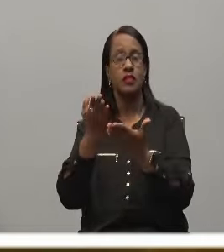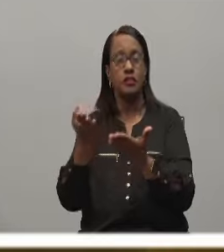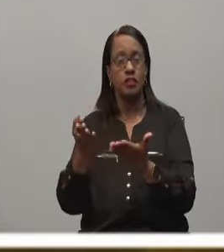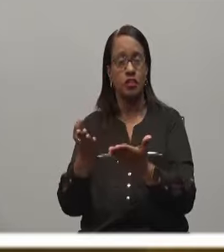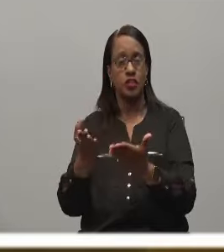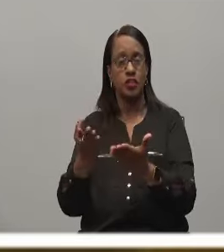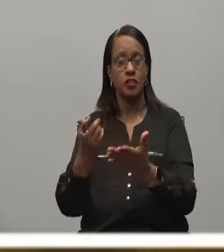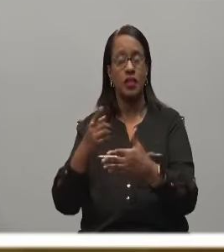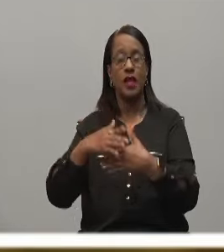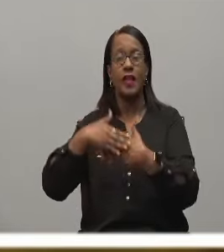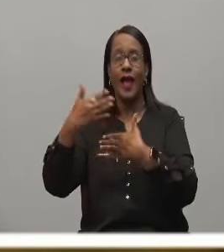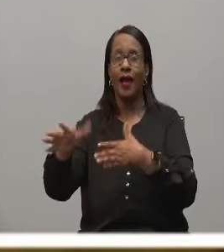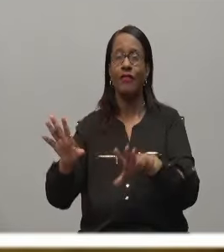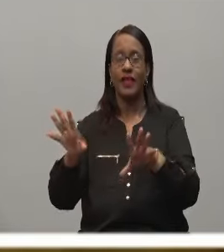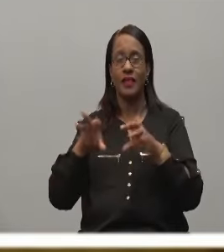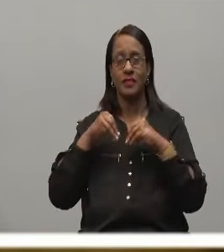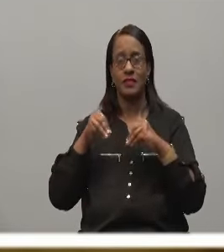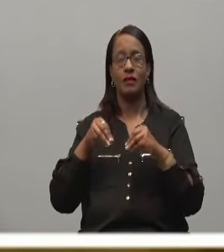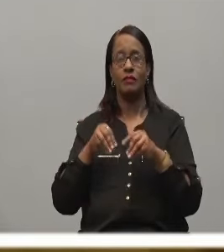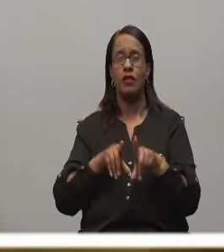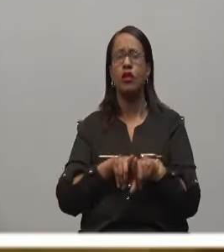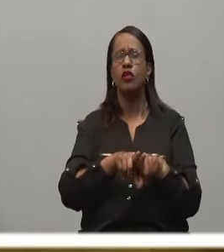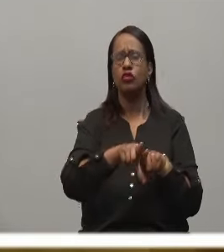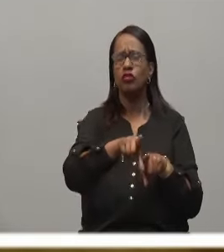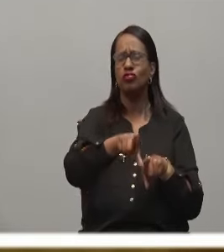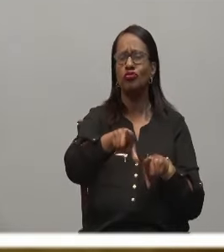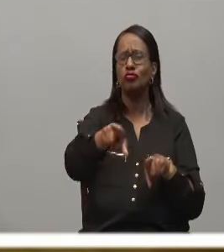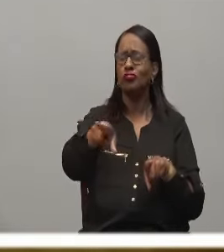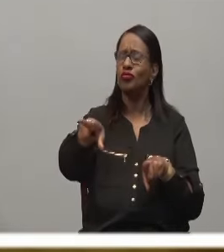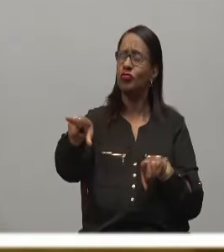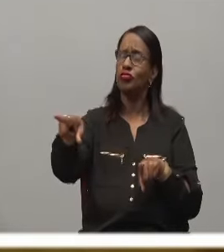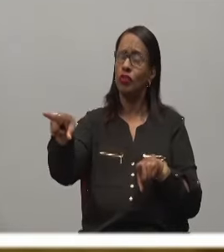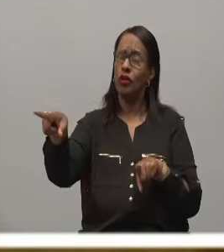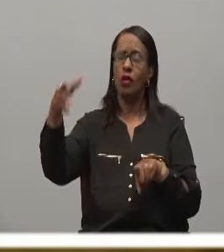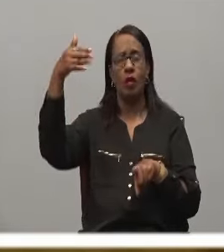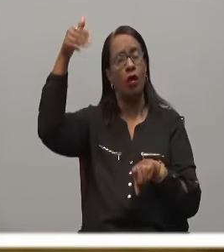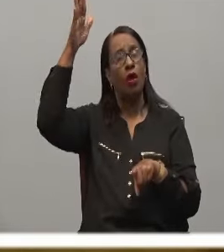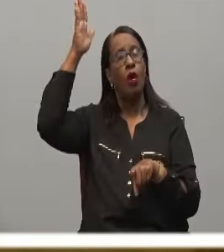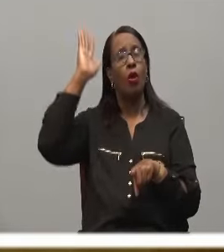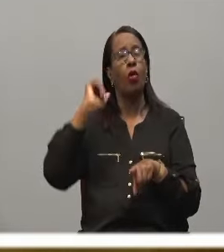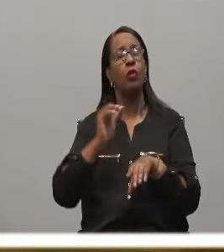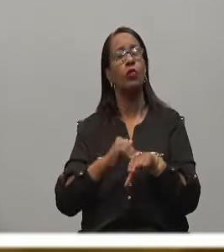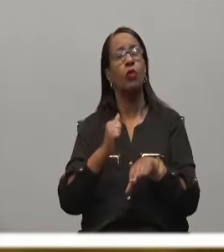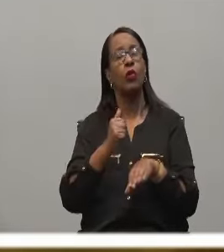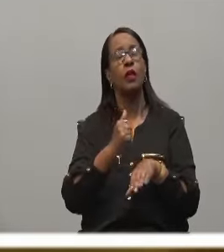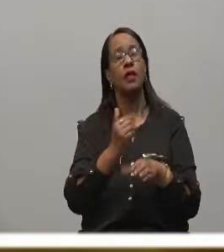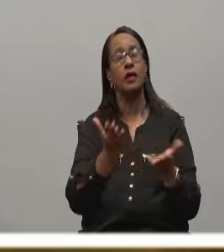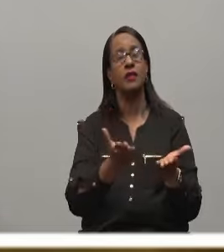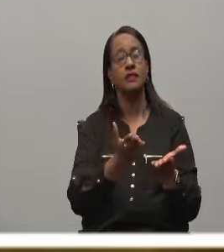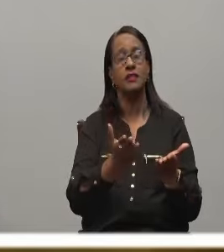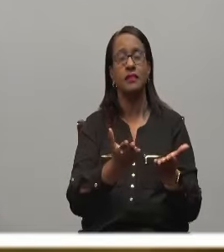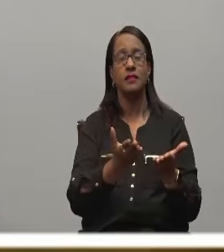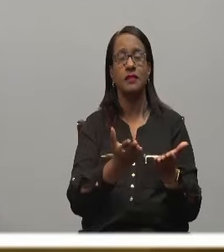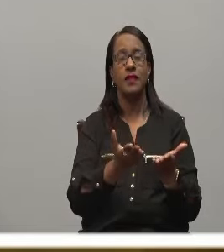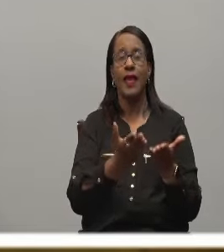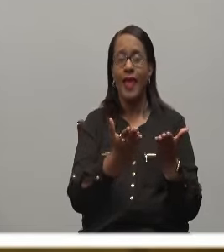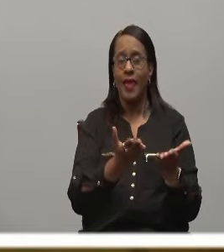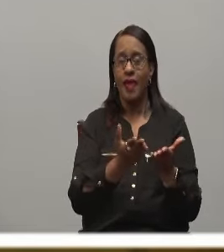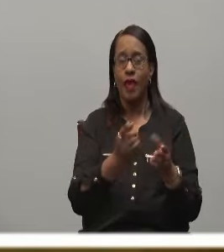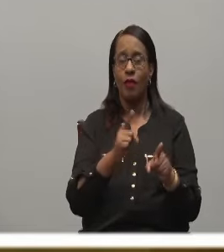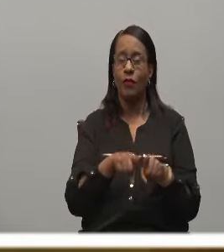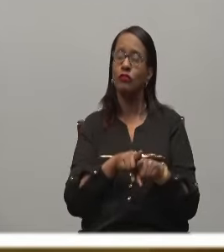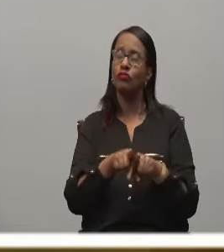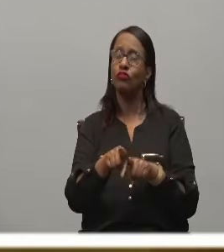will take us way away from the direction God is calling us. And the first moment or understanding